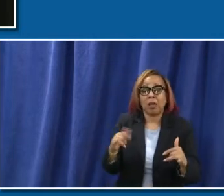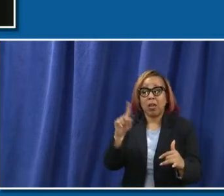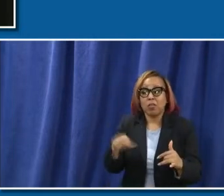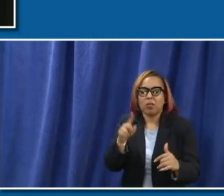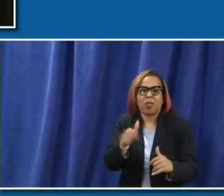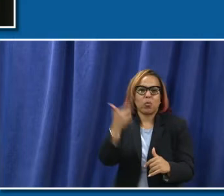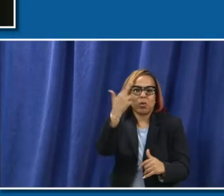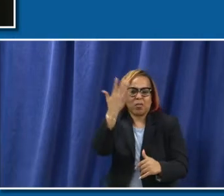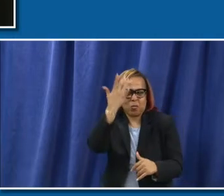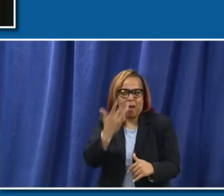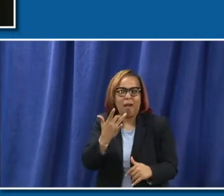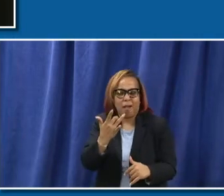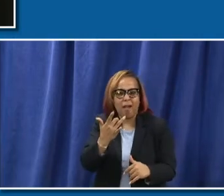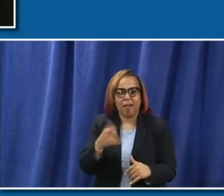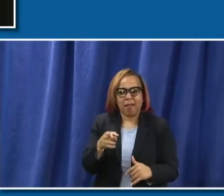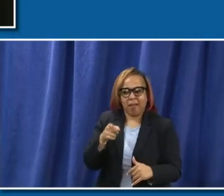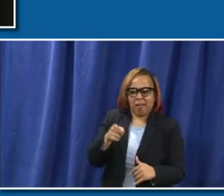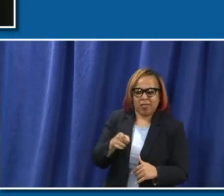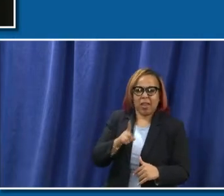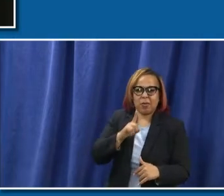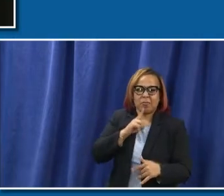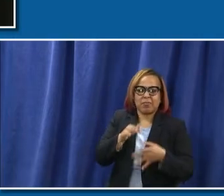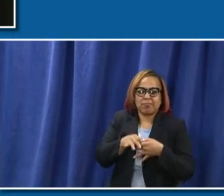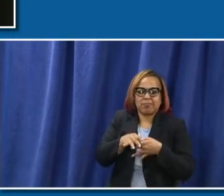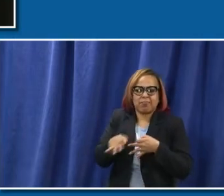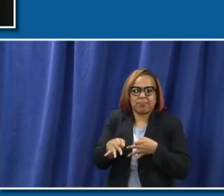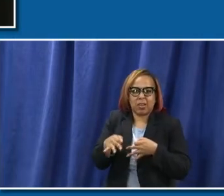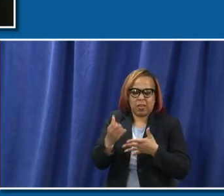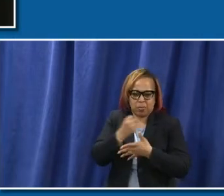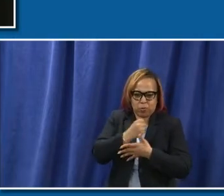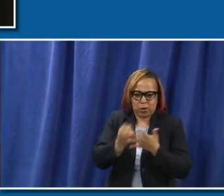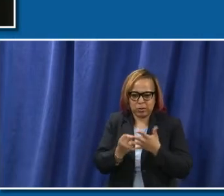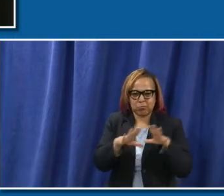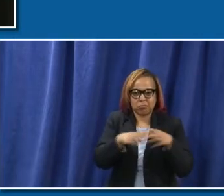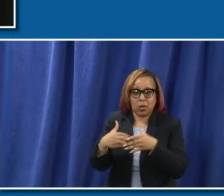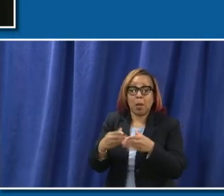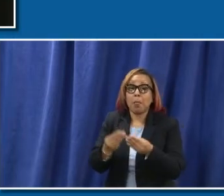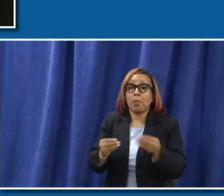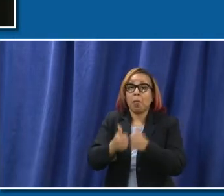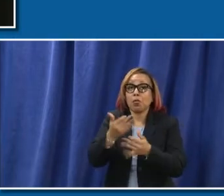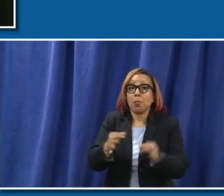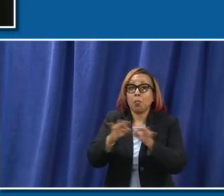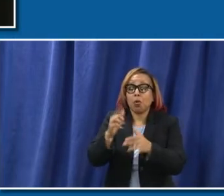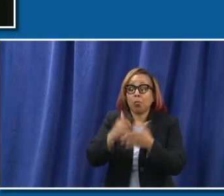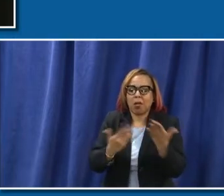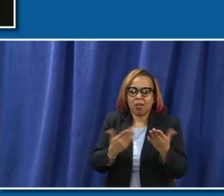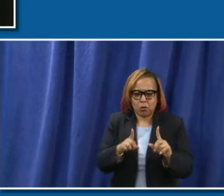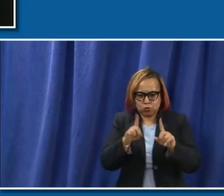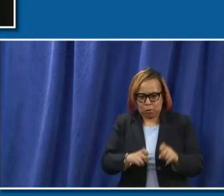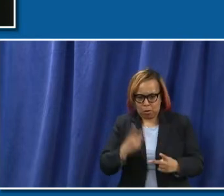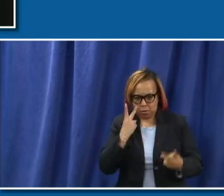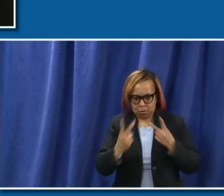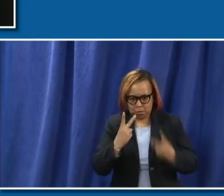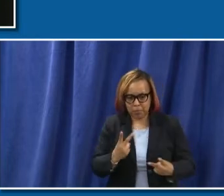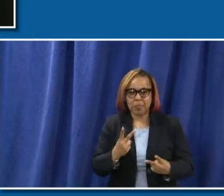the other reasons why they come a little bit later in the prioritization queue. But the more important part is the trials. So we're going to have to wait and see on